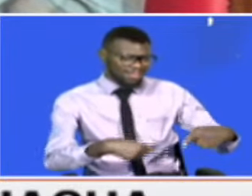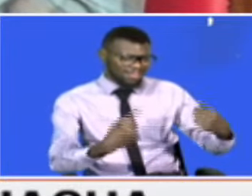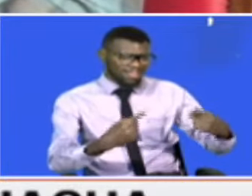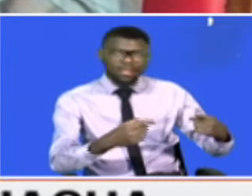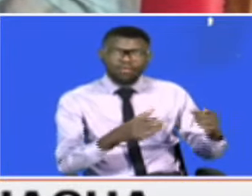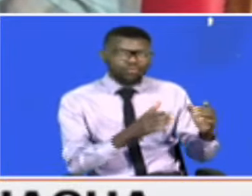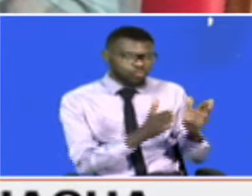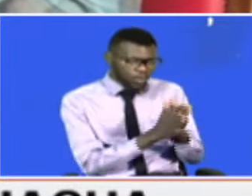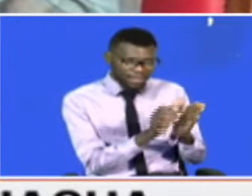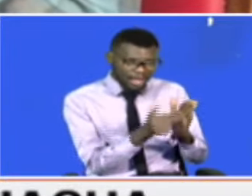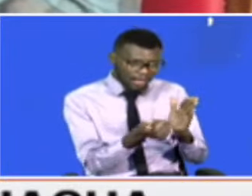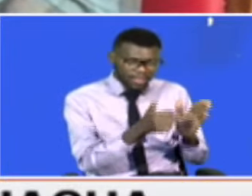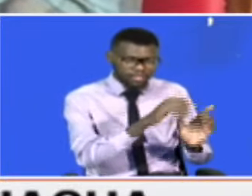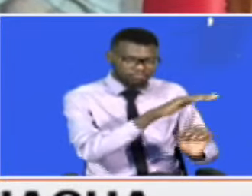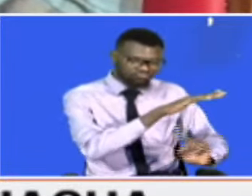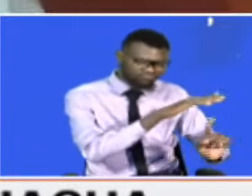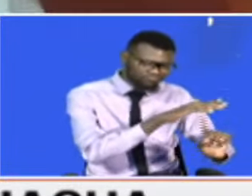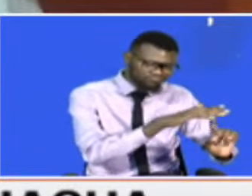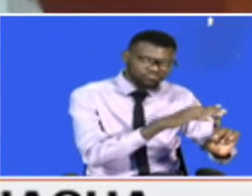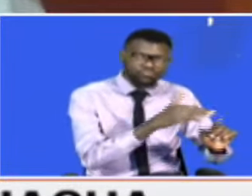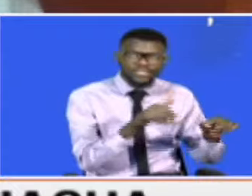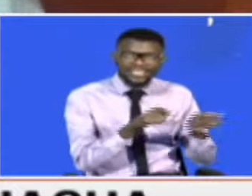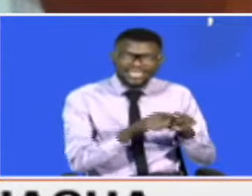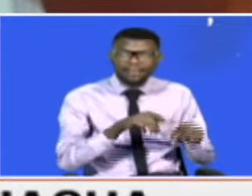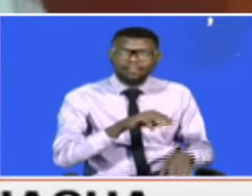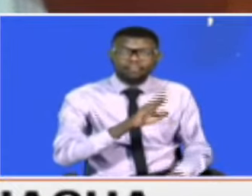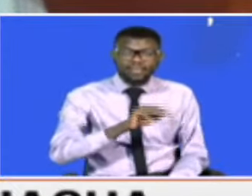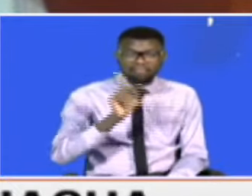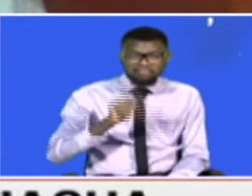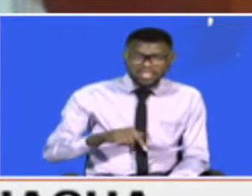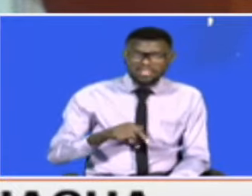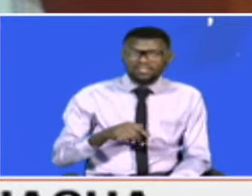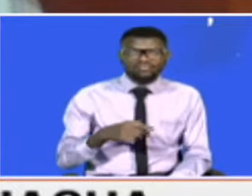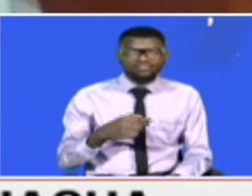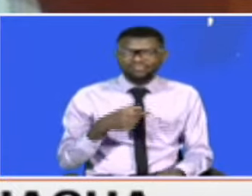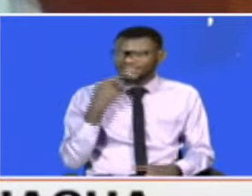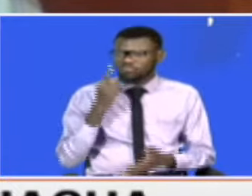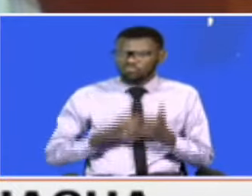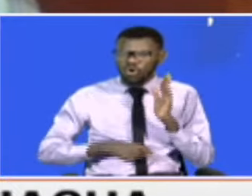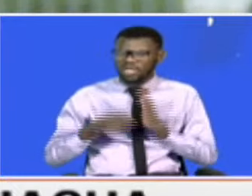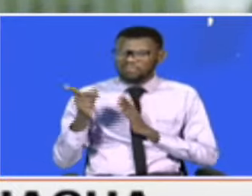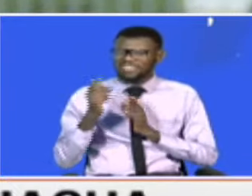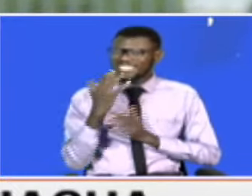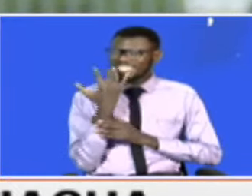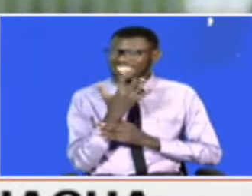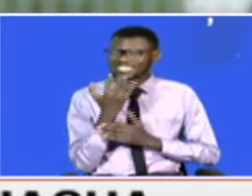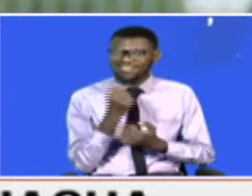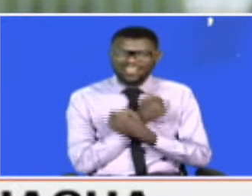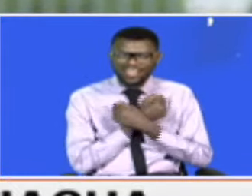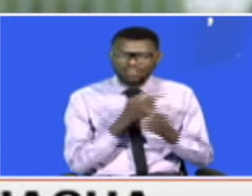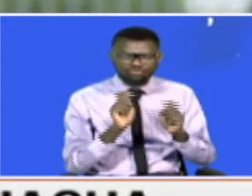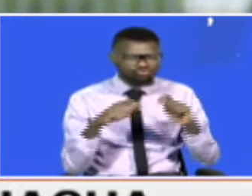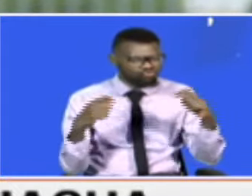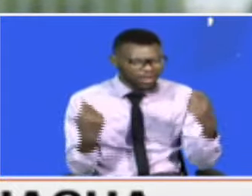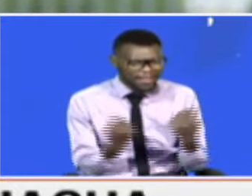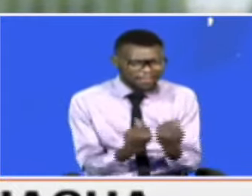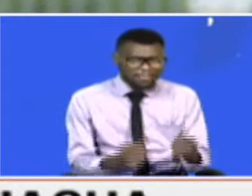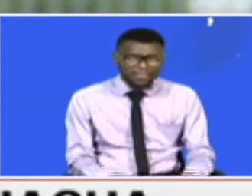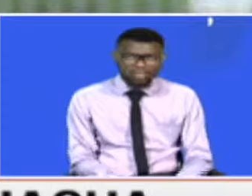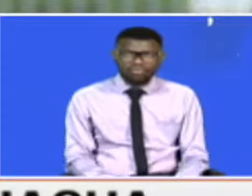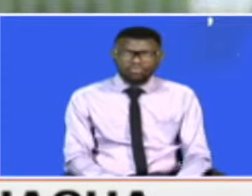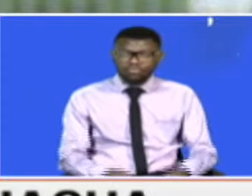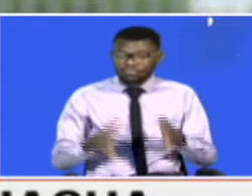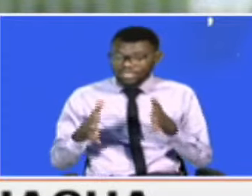cabinet secretaries and legislators who accuse him of dividing them and playing the tribal card. With the new political arithmetic,